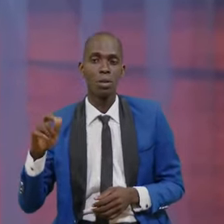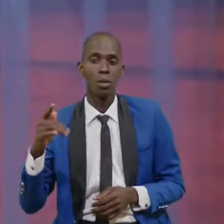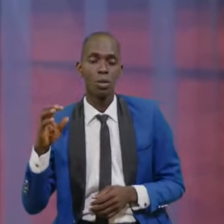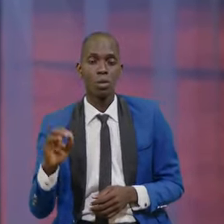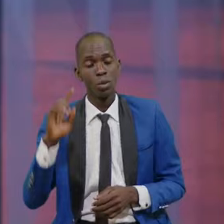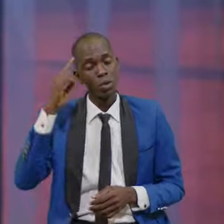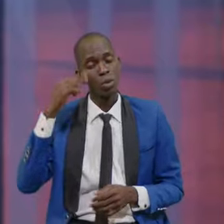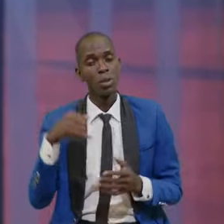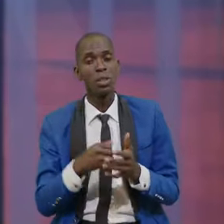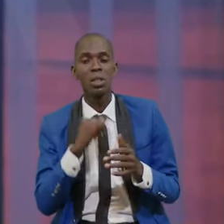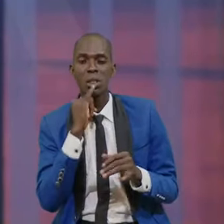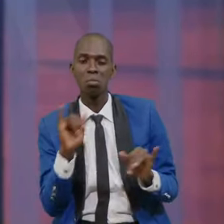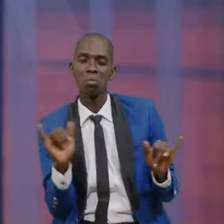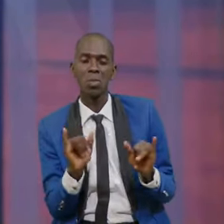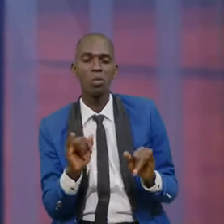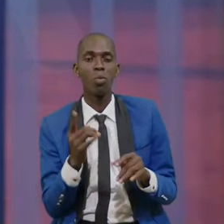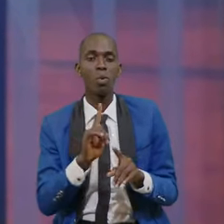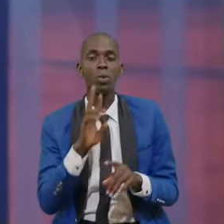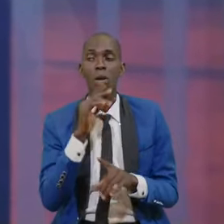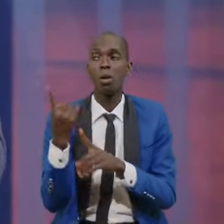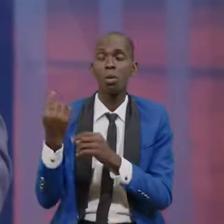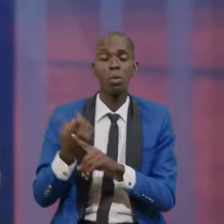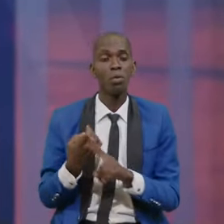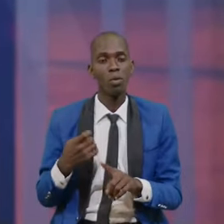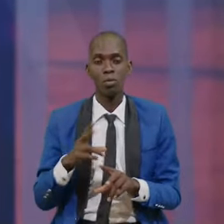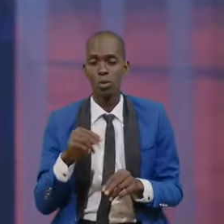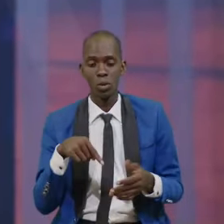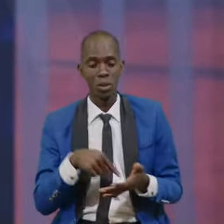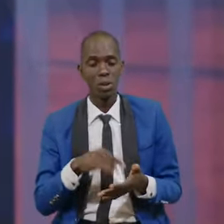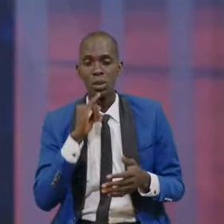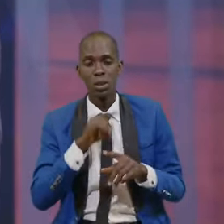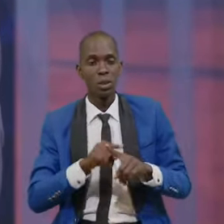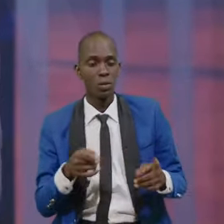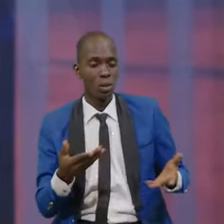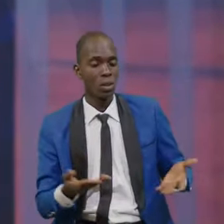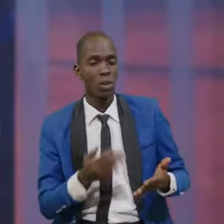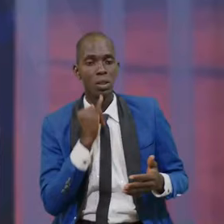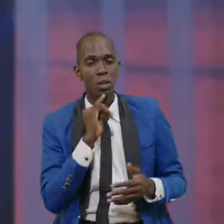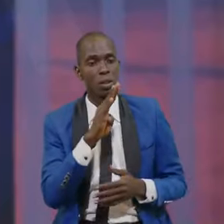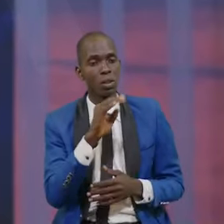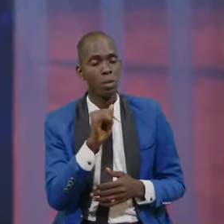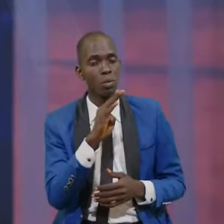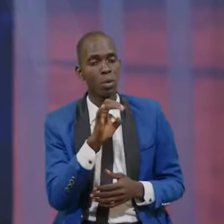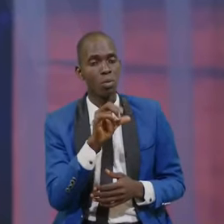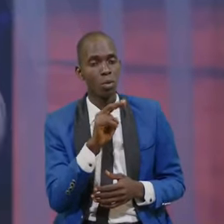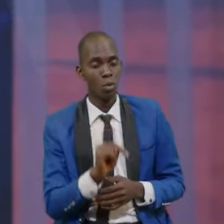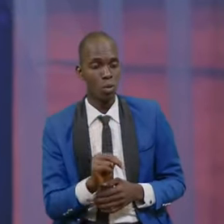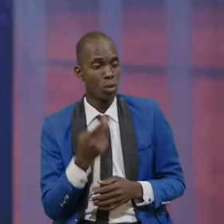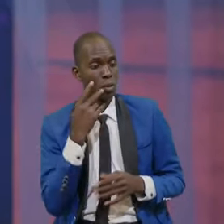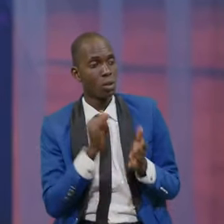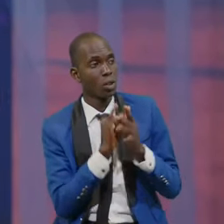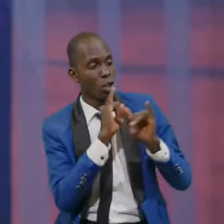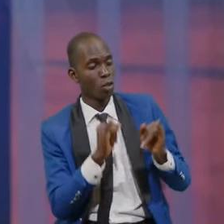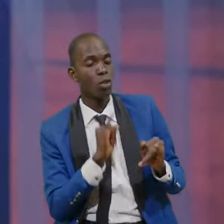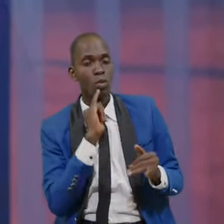coming from. This is Babylon. That is idol. And that is what we worship here. If